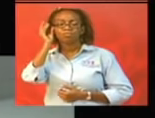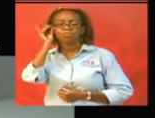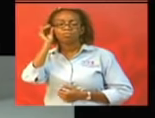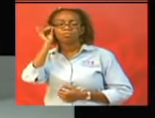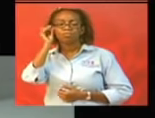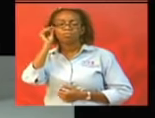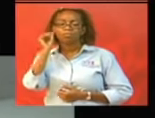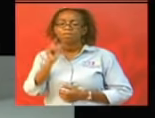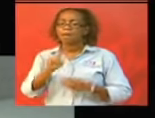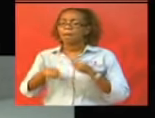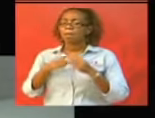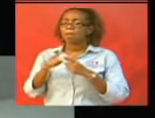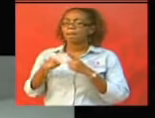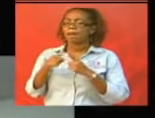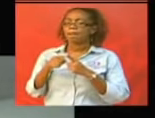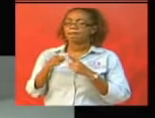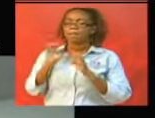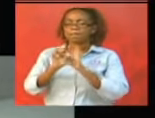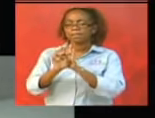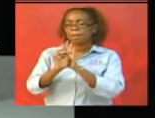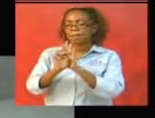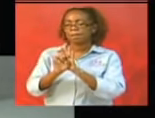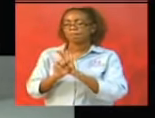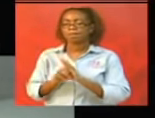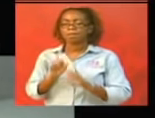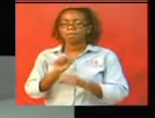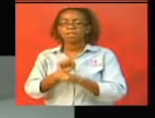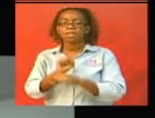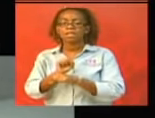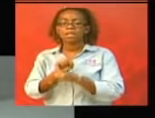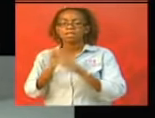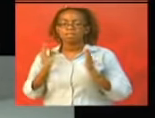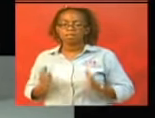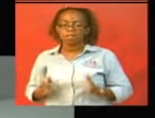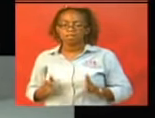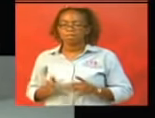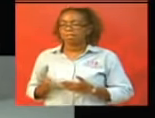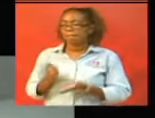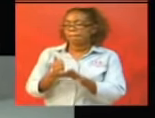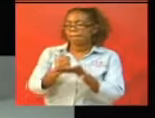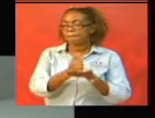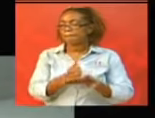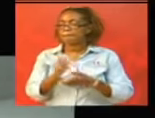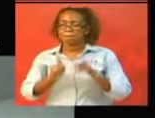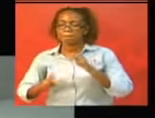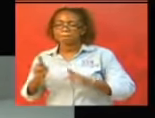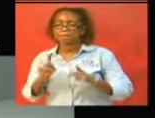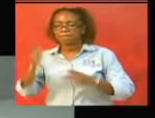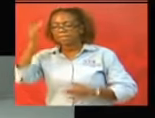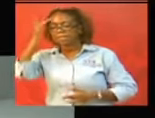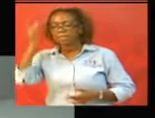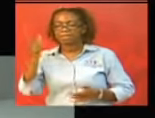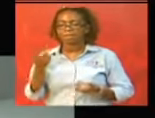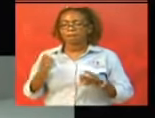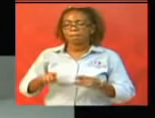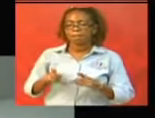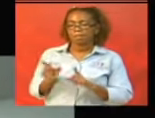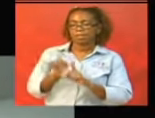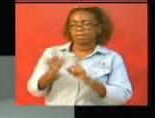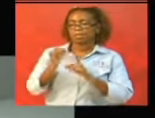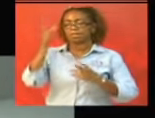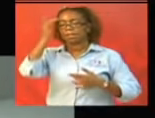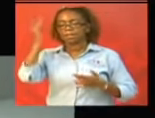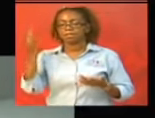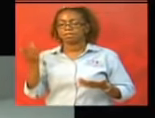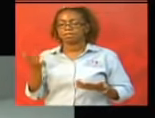when a worker at a long stay home contracts the virus? Does the